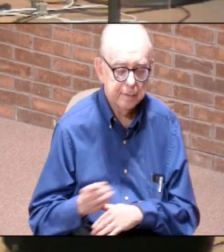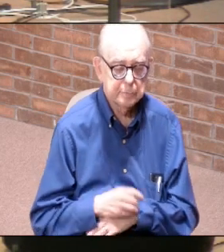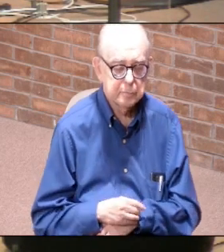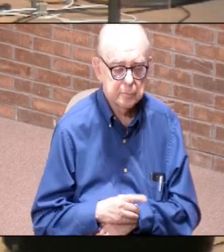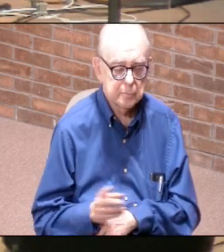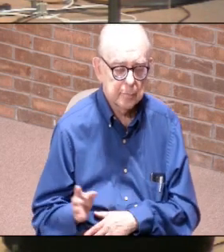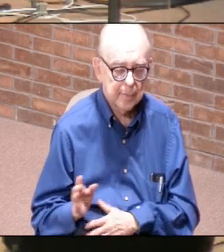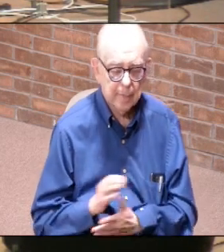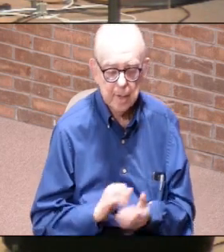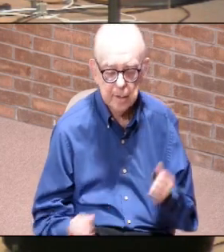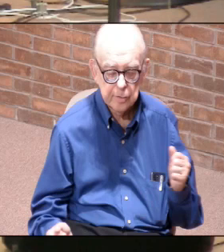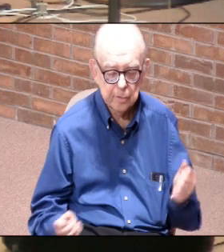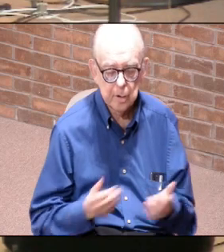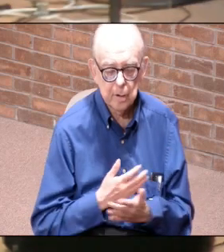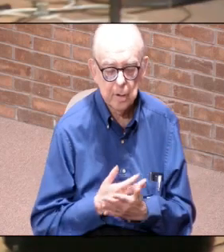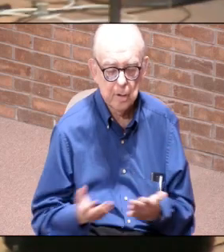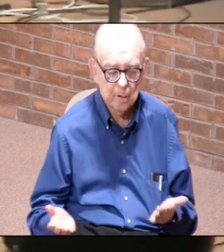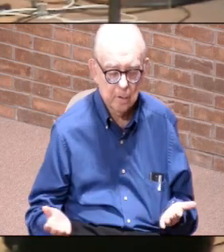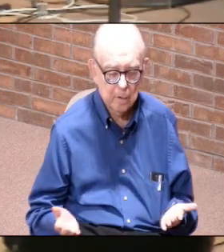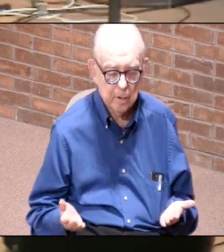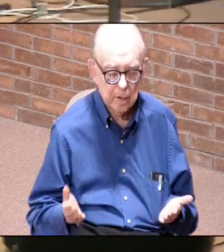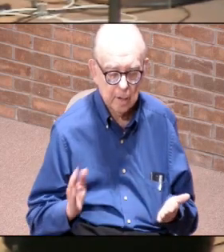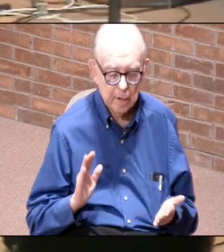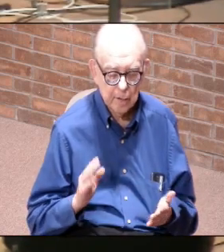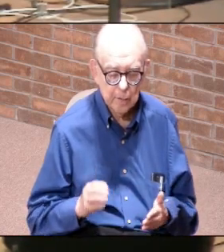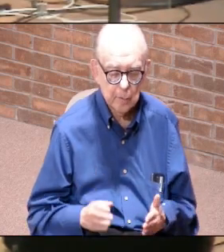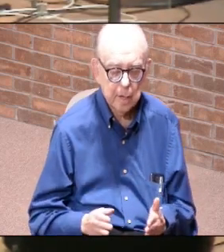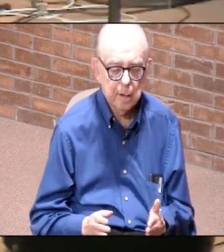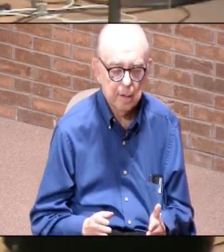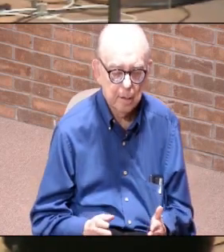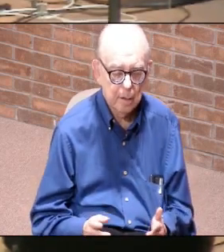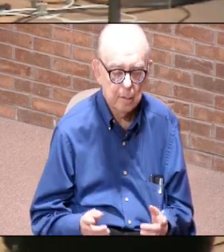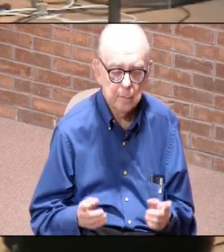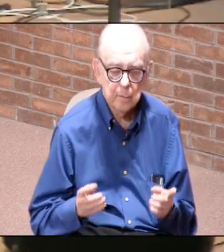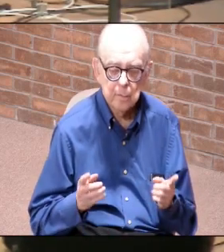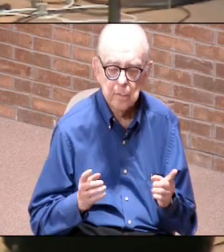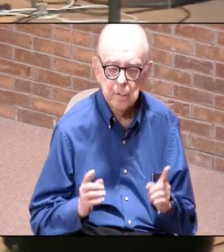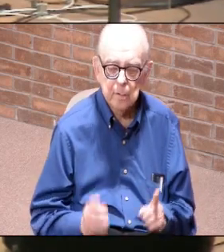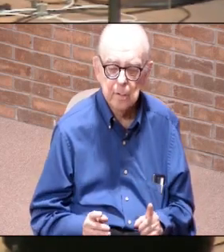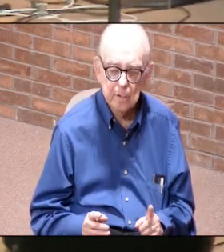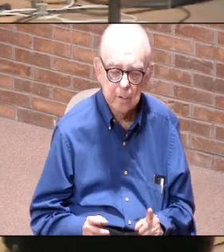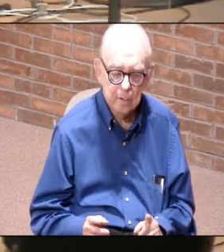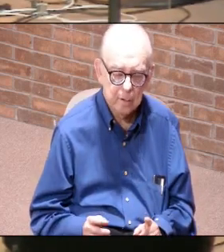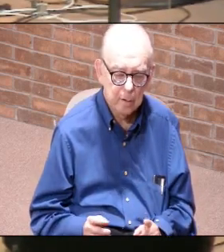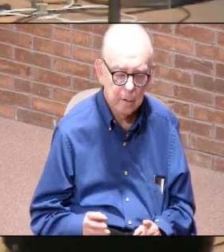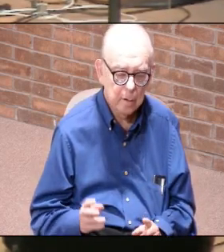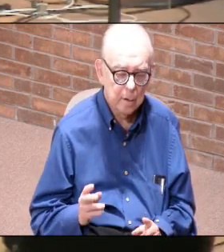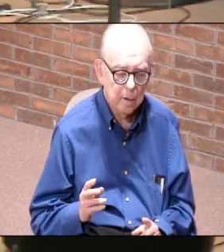They destroyed everything in their path. When